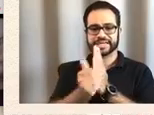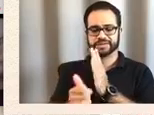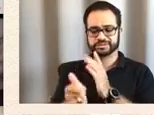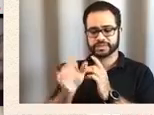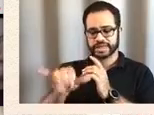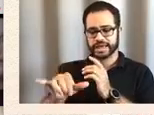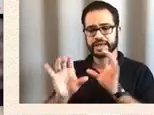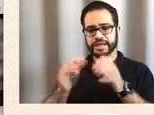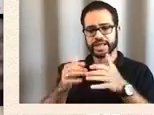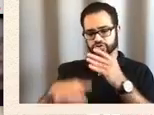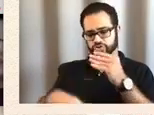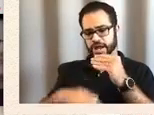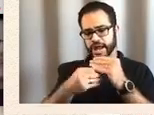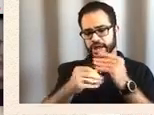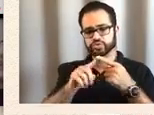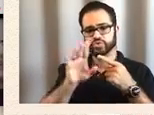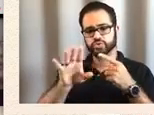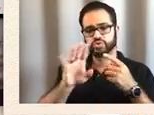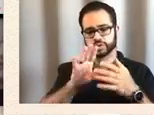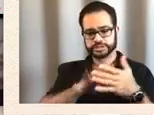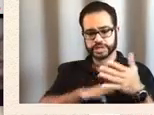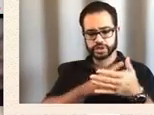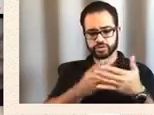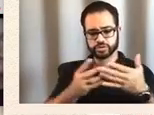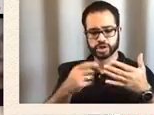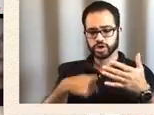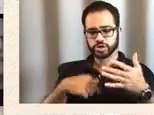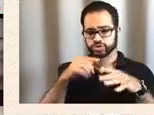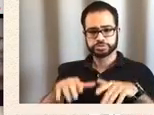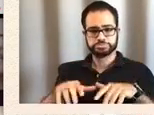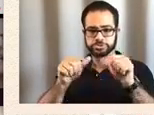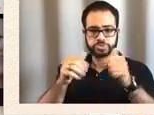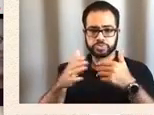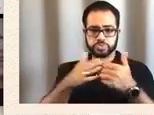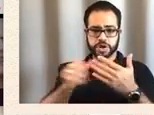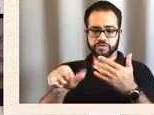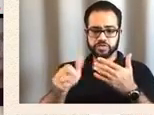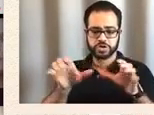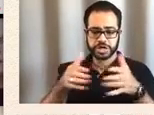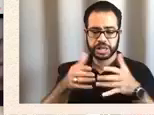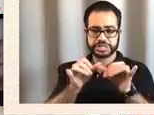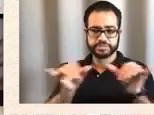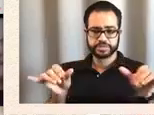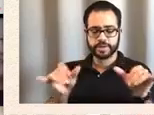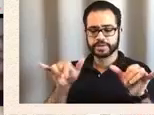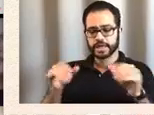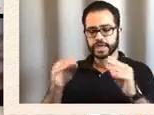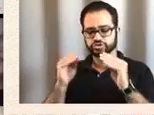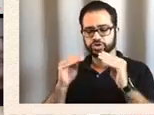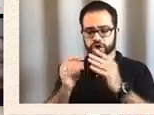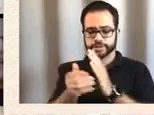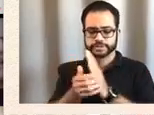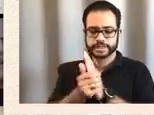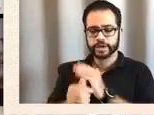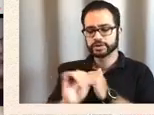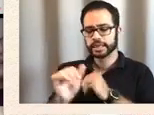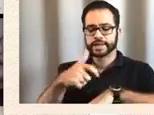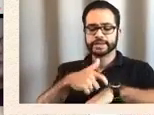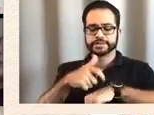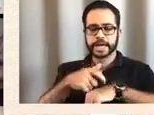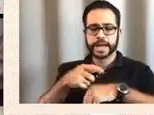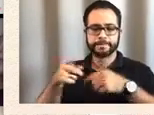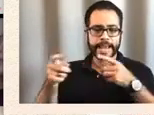your schedule and you took it alongside whatever other courses you were taking, and it taught skills like time management